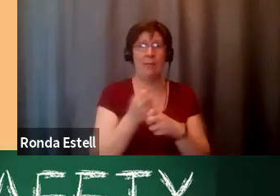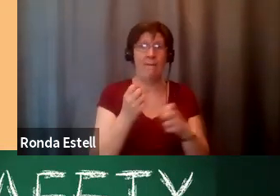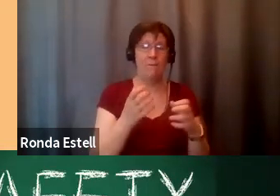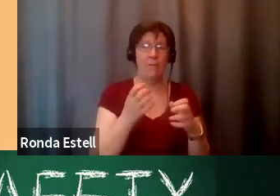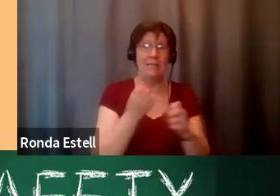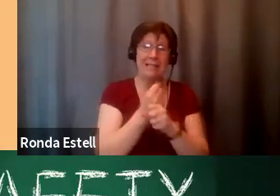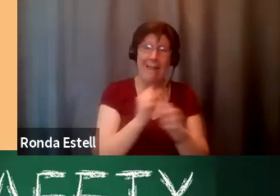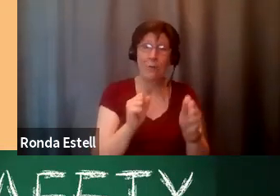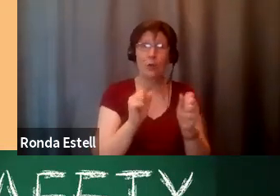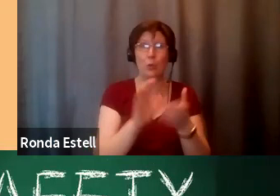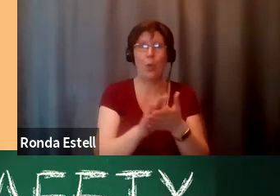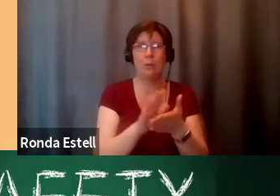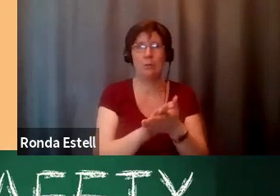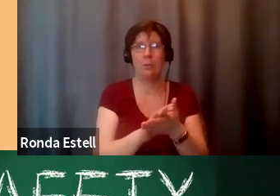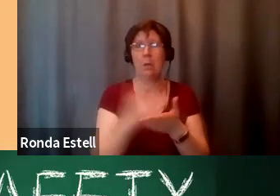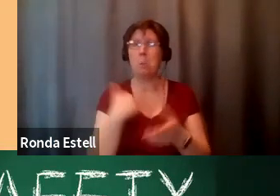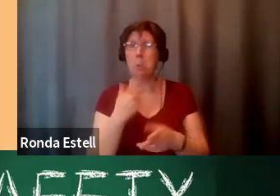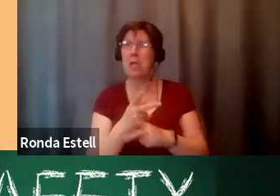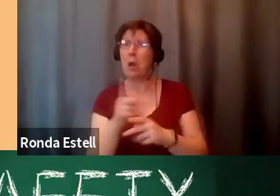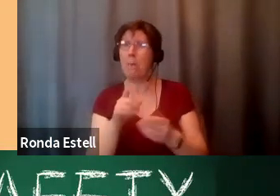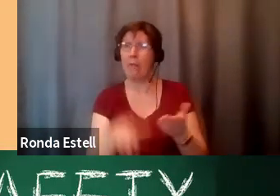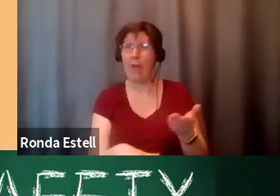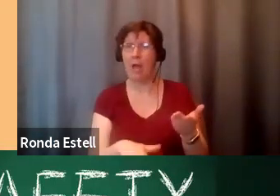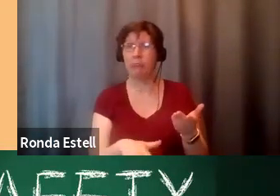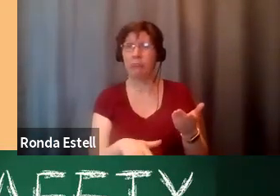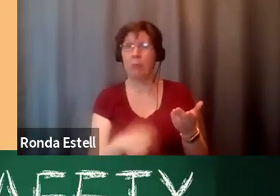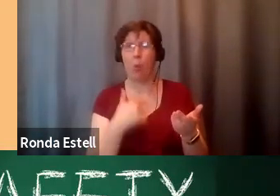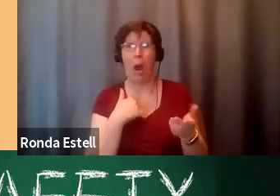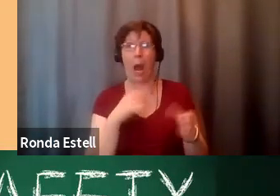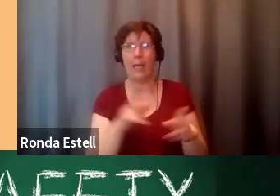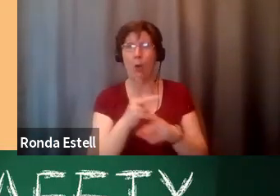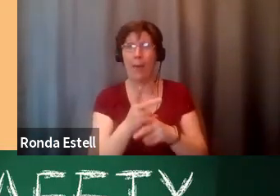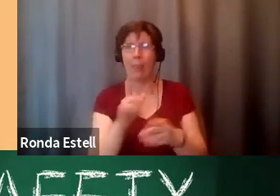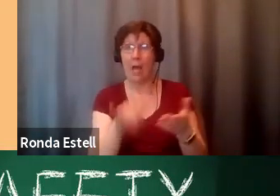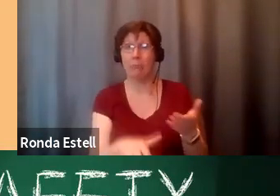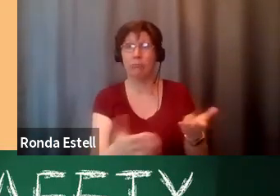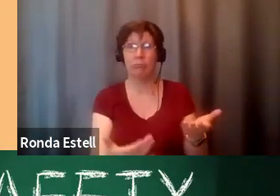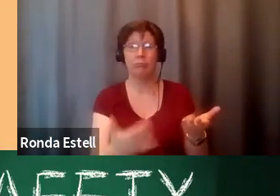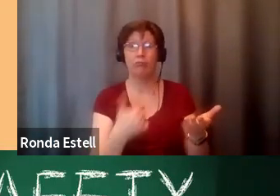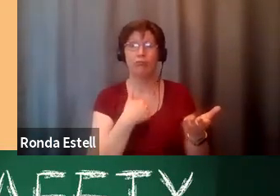schools? We care about that, or at least I do.